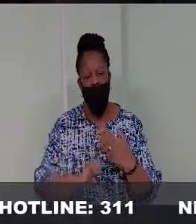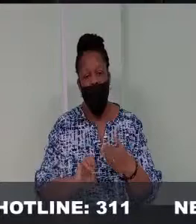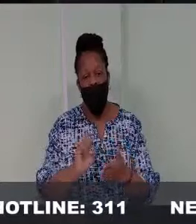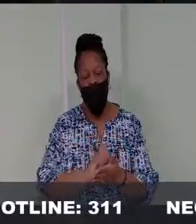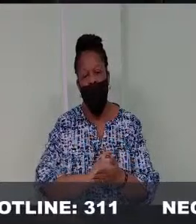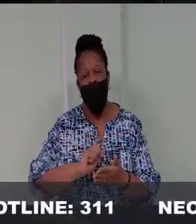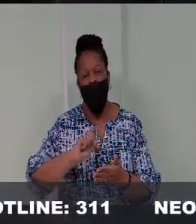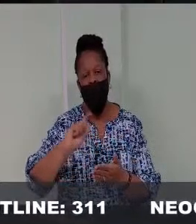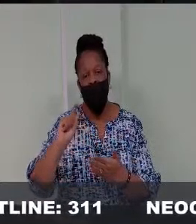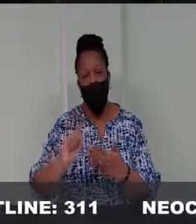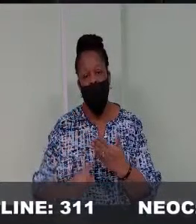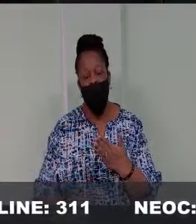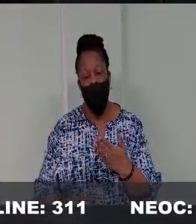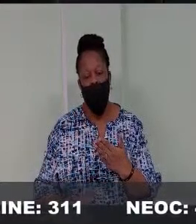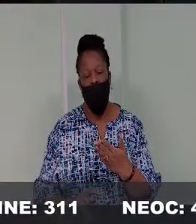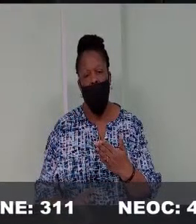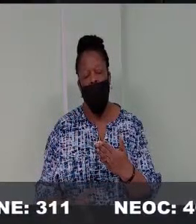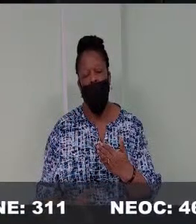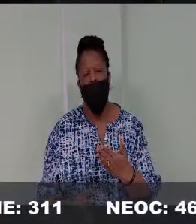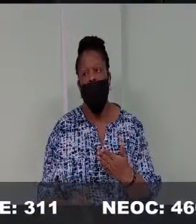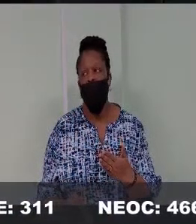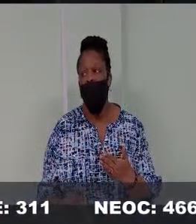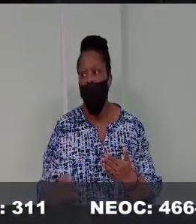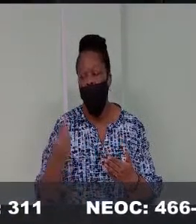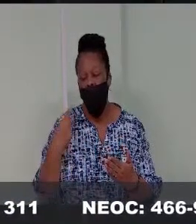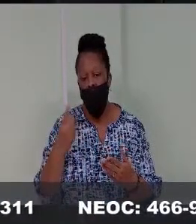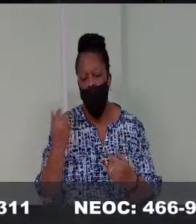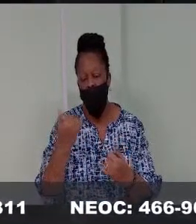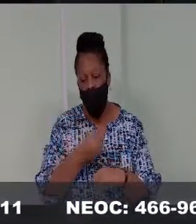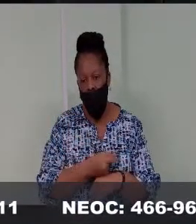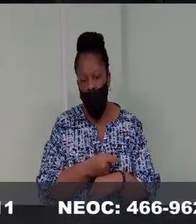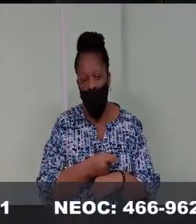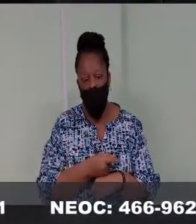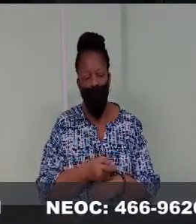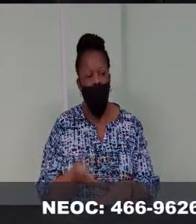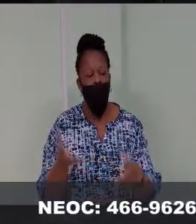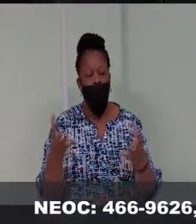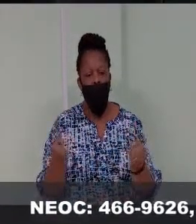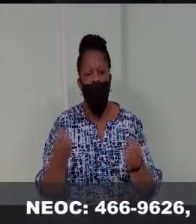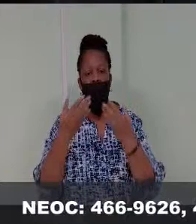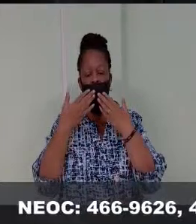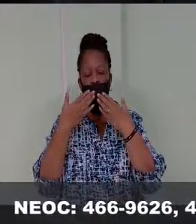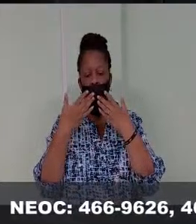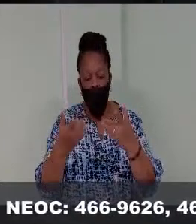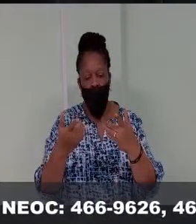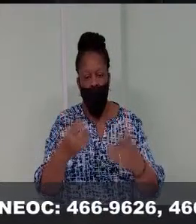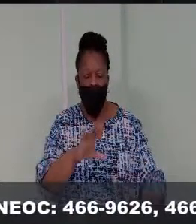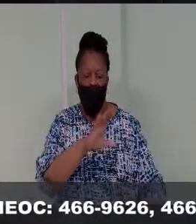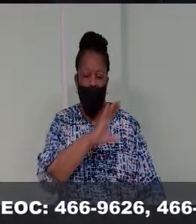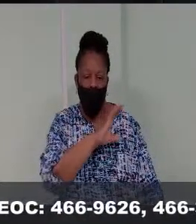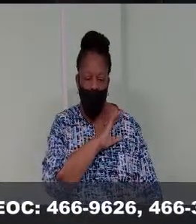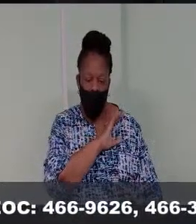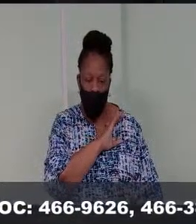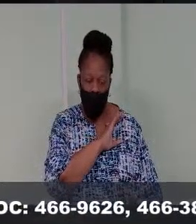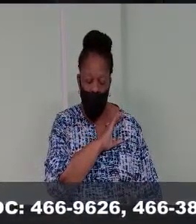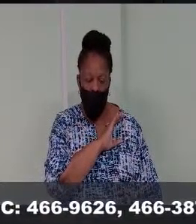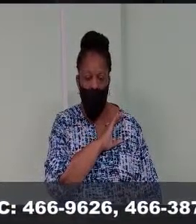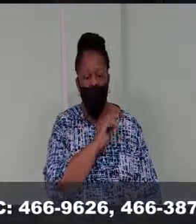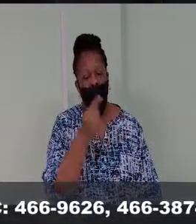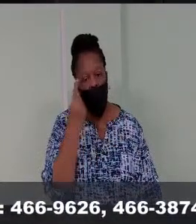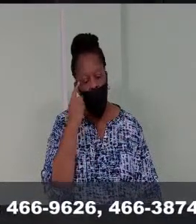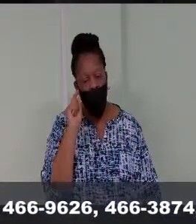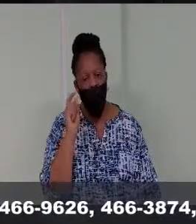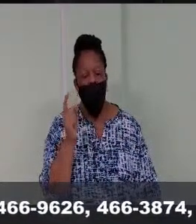no more questions. I want to thank Superintendent Cromwell Henry, Divisional Commander for District A, for